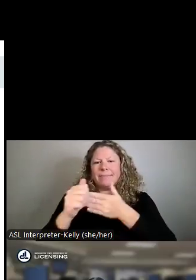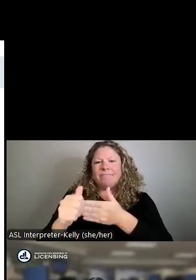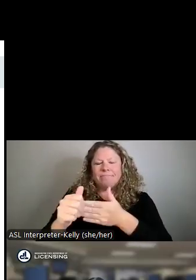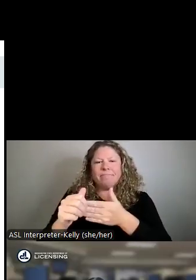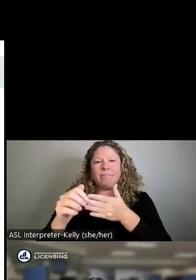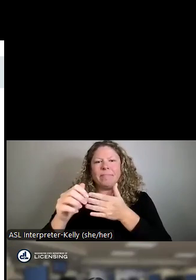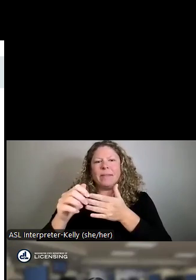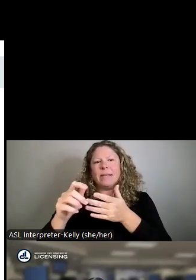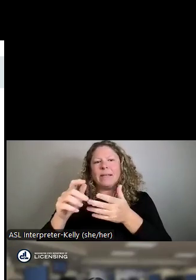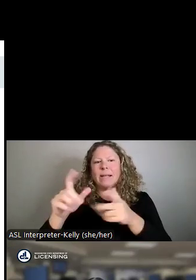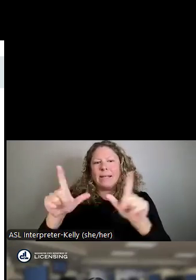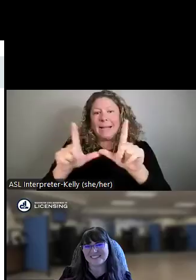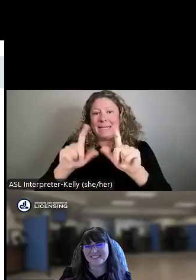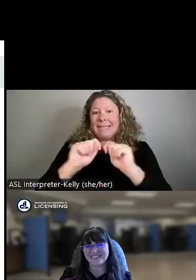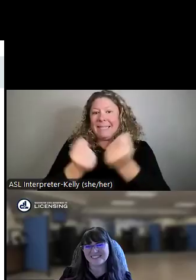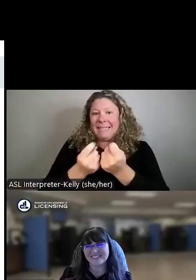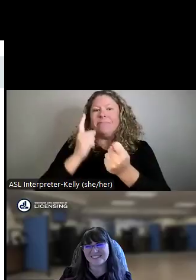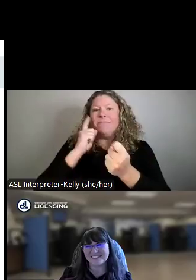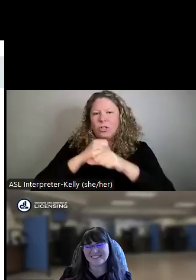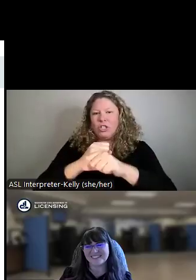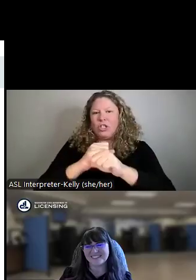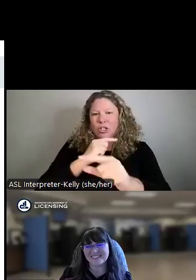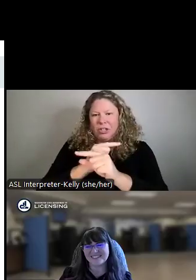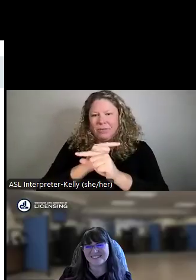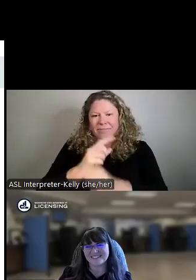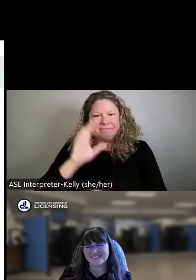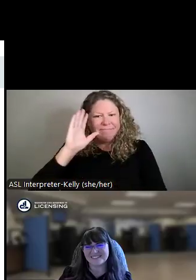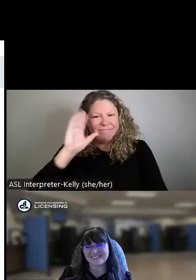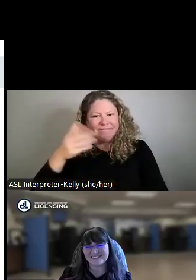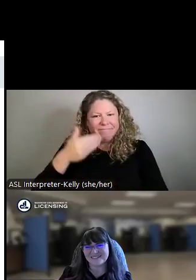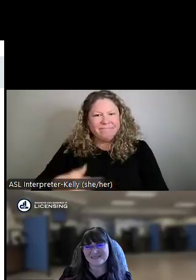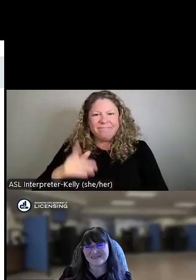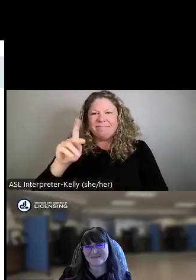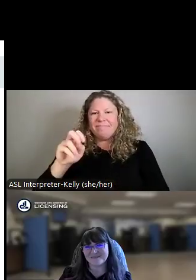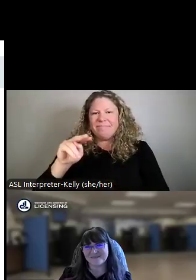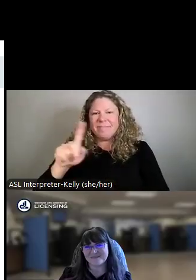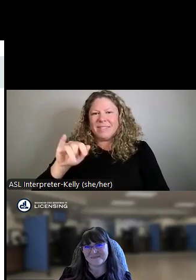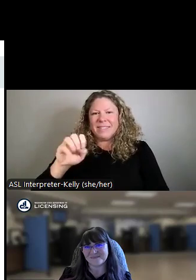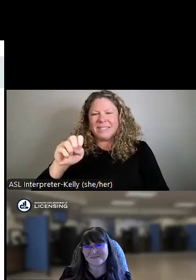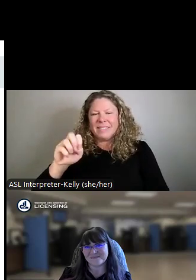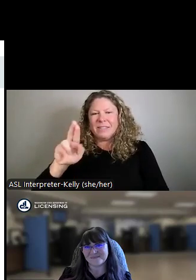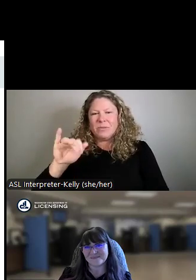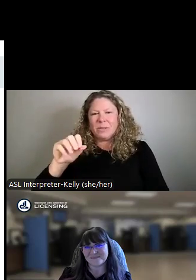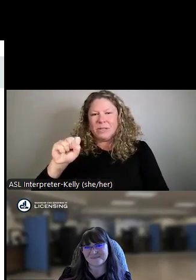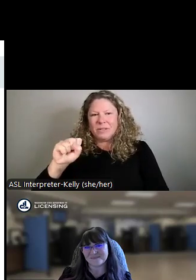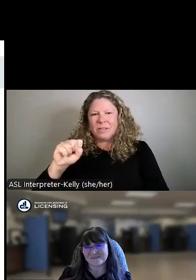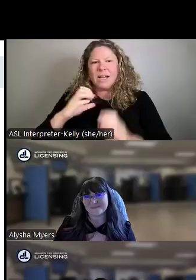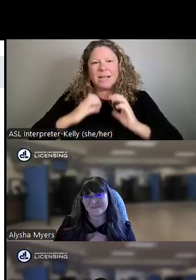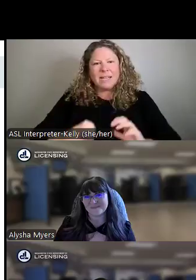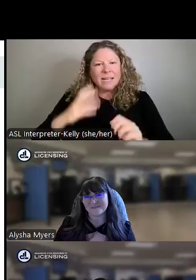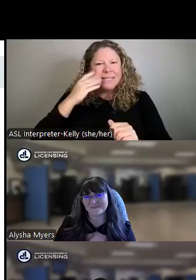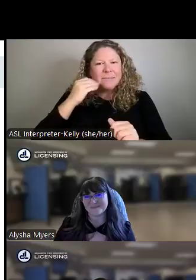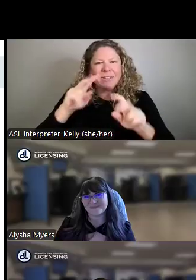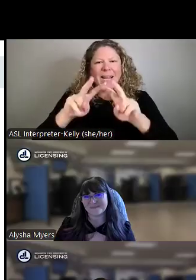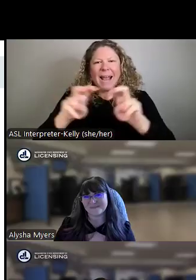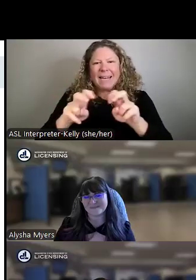for security guards. Hi, everyone. I am Kenzie Rios. I am a customer experience analyst on